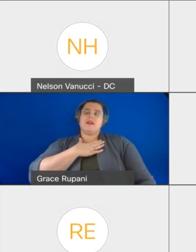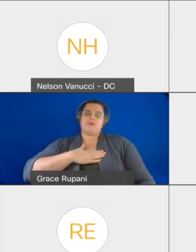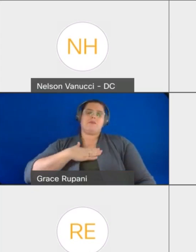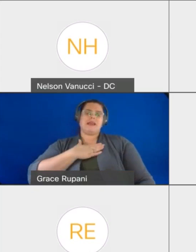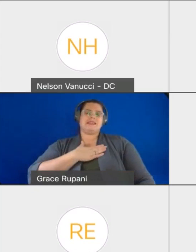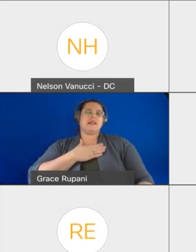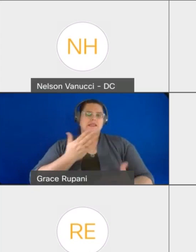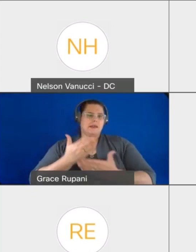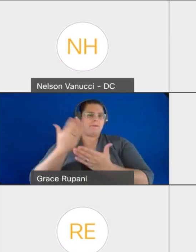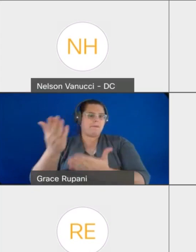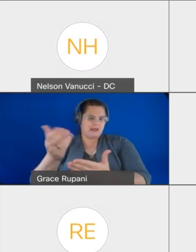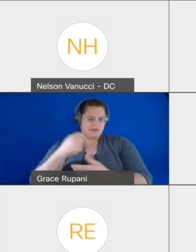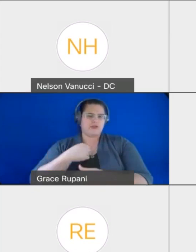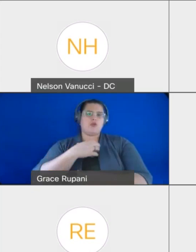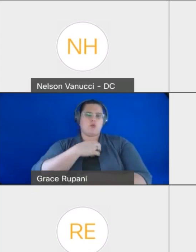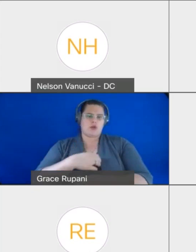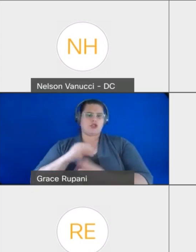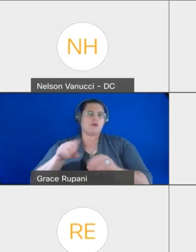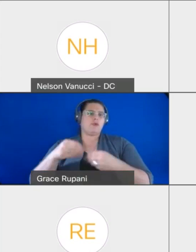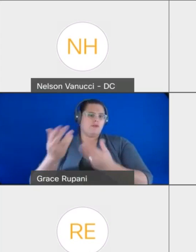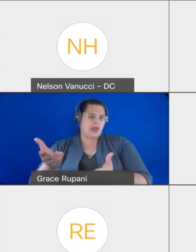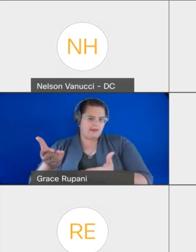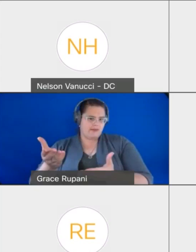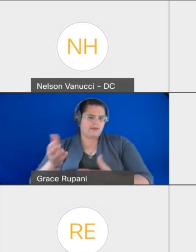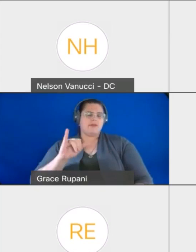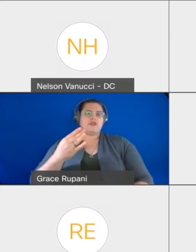provide job readiness. And then